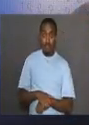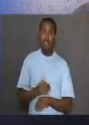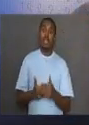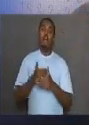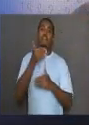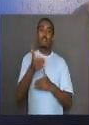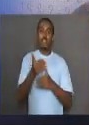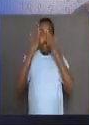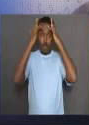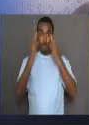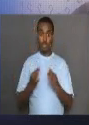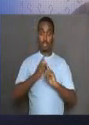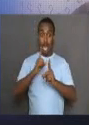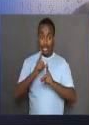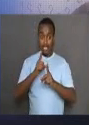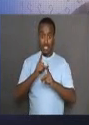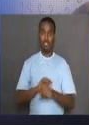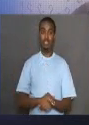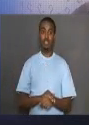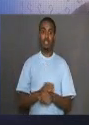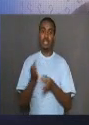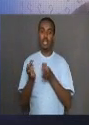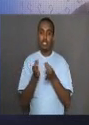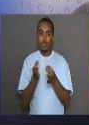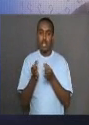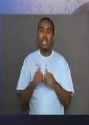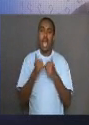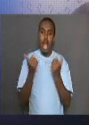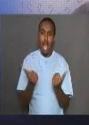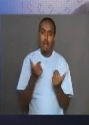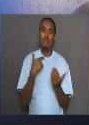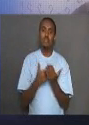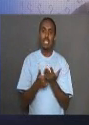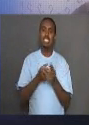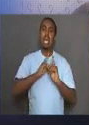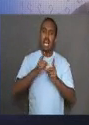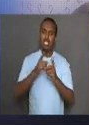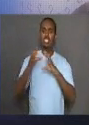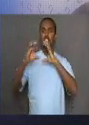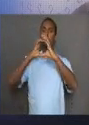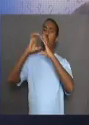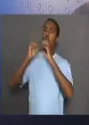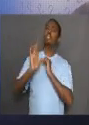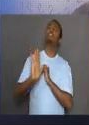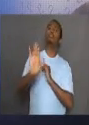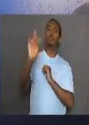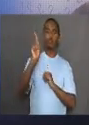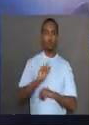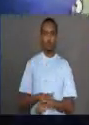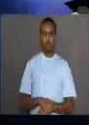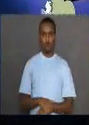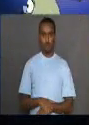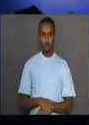After you have determined the answer, explain how this answer was communicated to you.